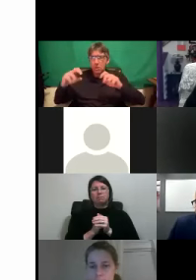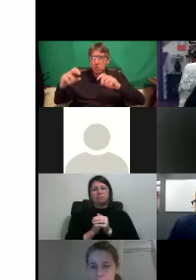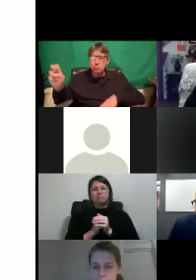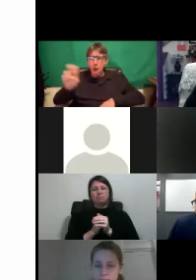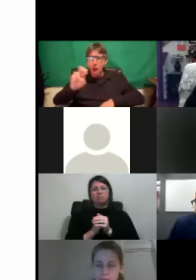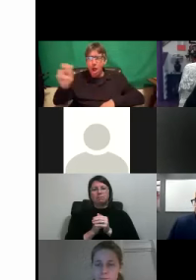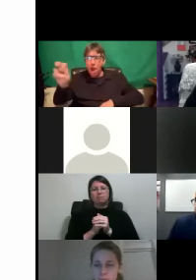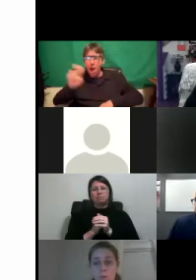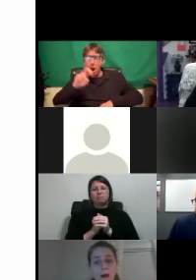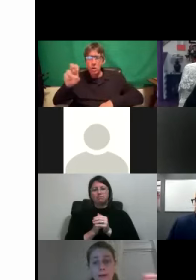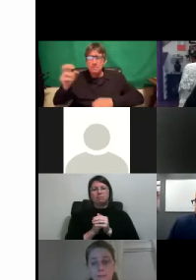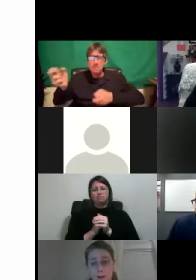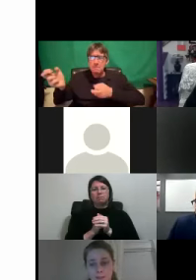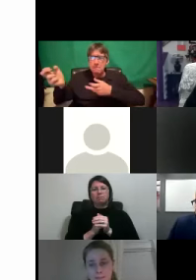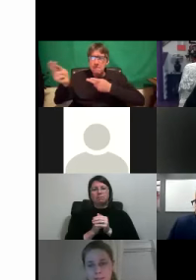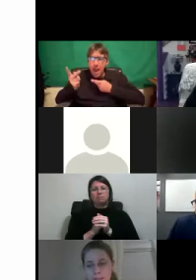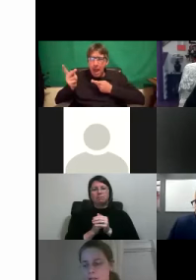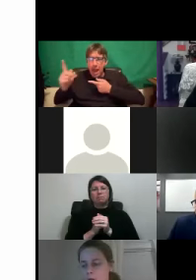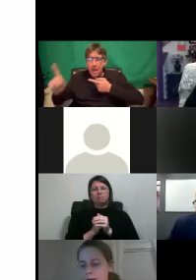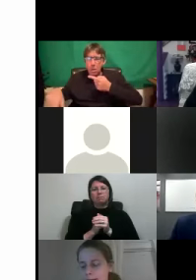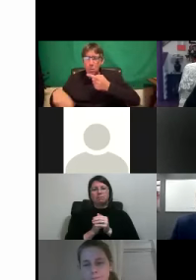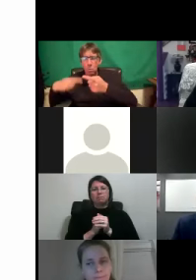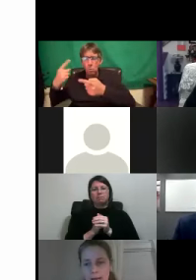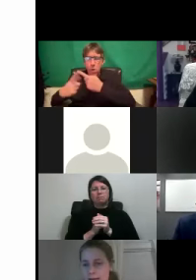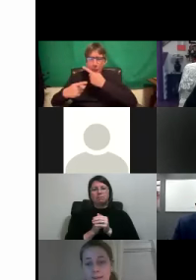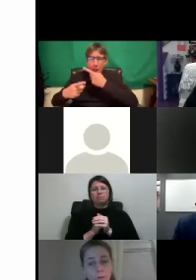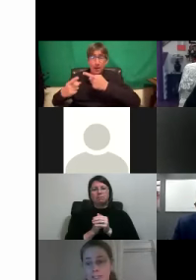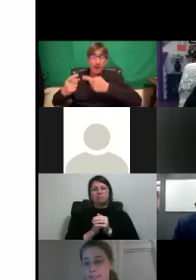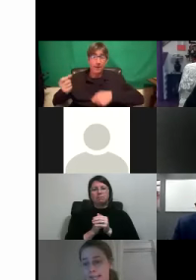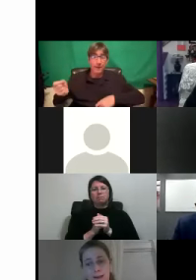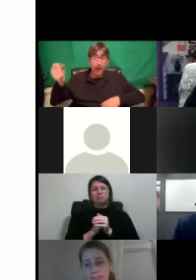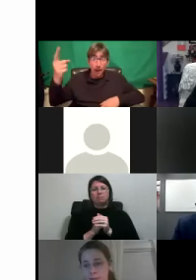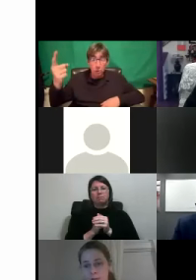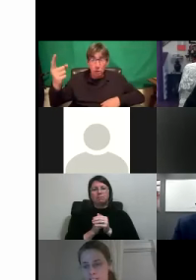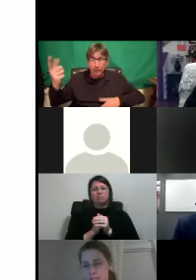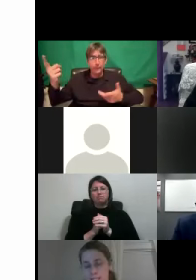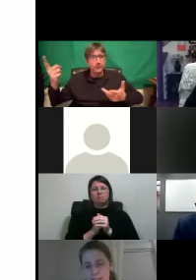there's a wide range of possibilities. So I